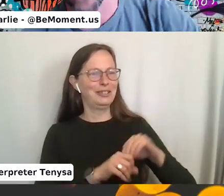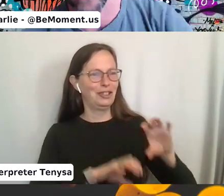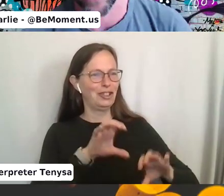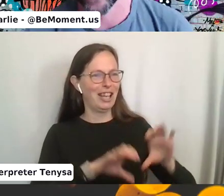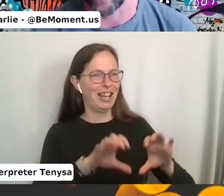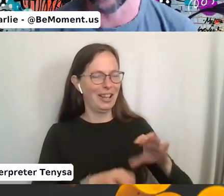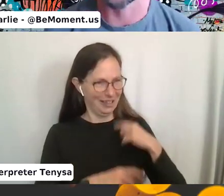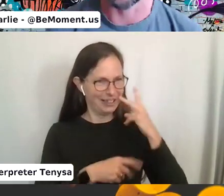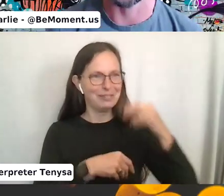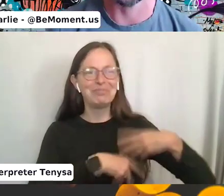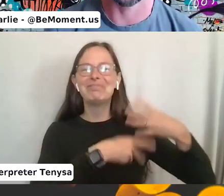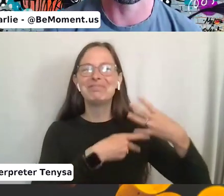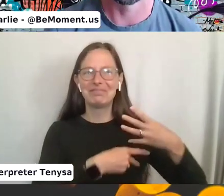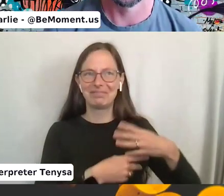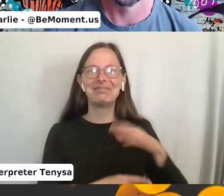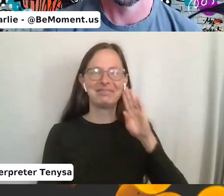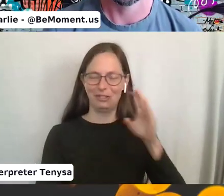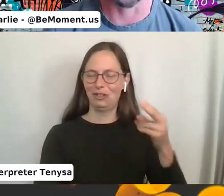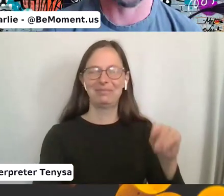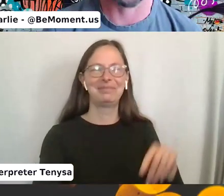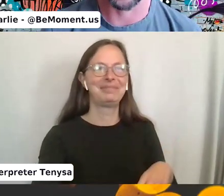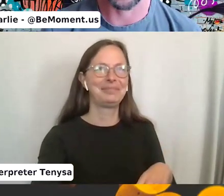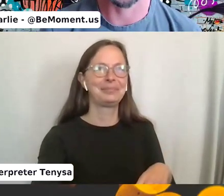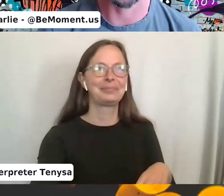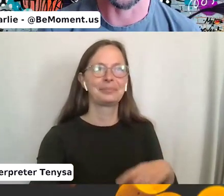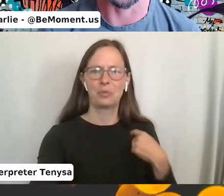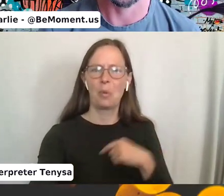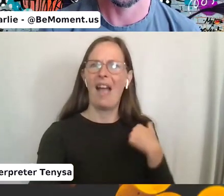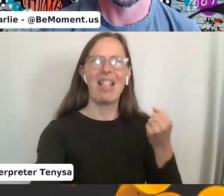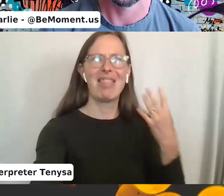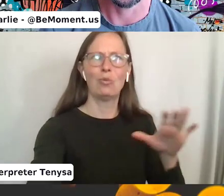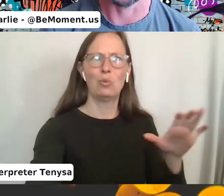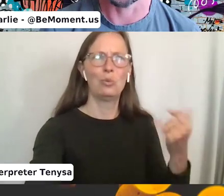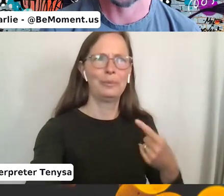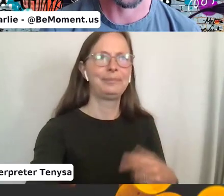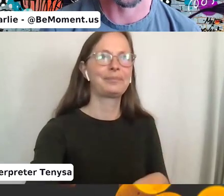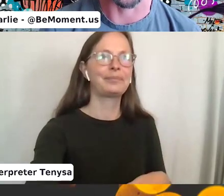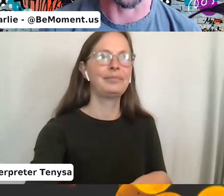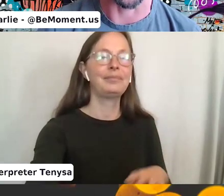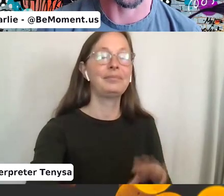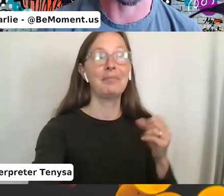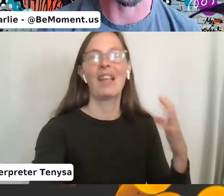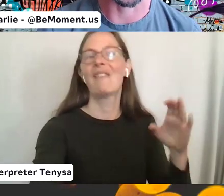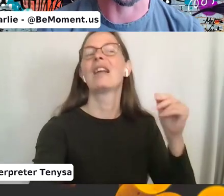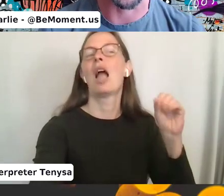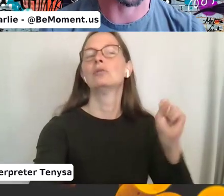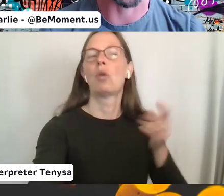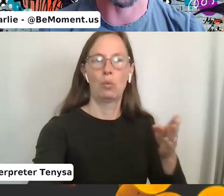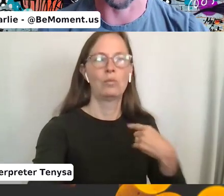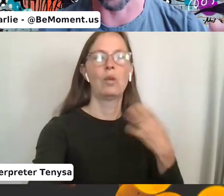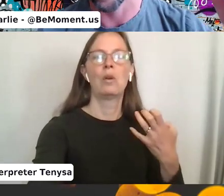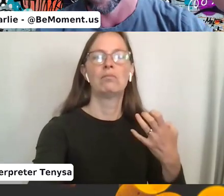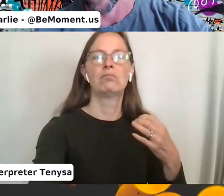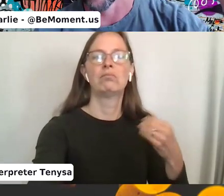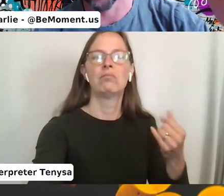chat. Hello, chat. We've got a lot to do today and a lot of chaos to get through. So I just wanted to give a couple of